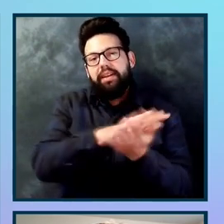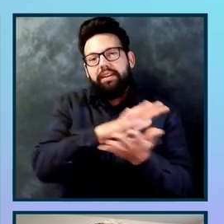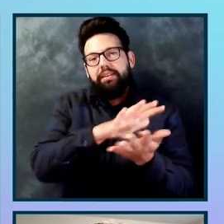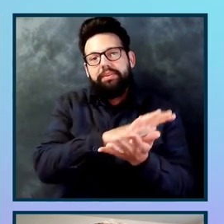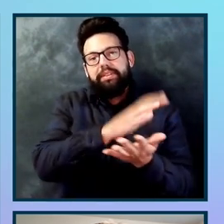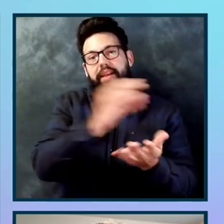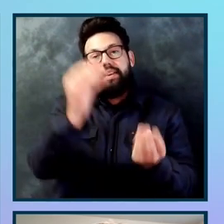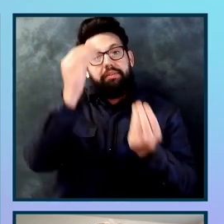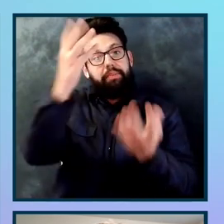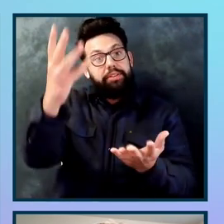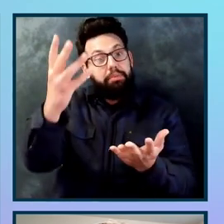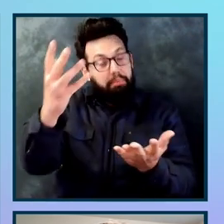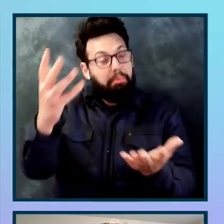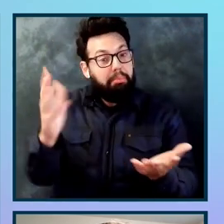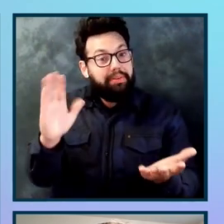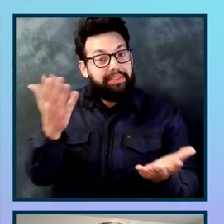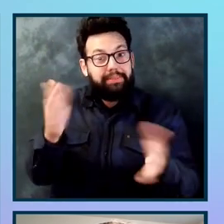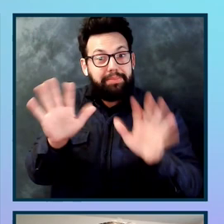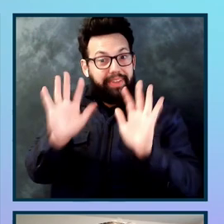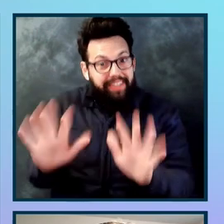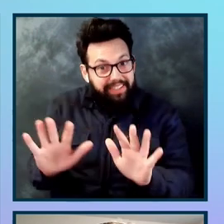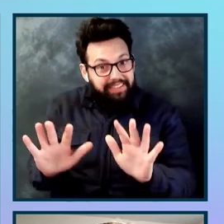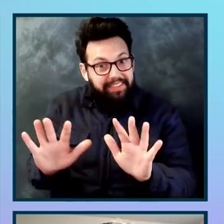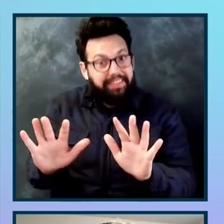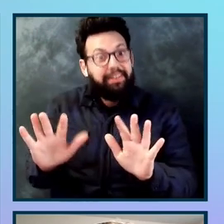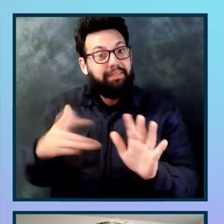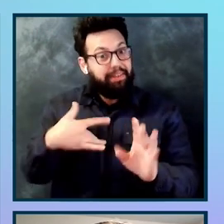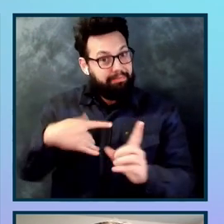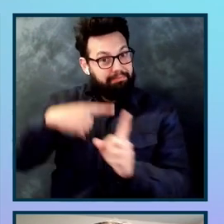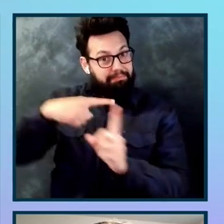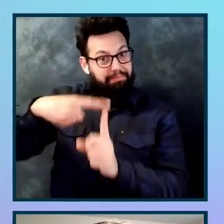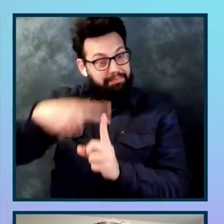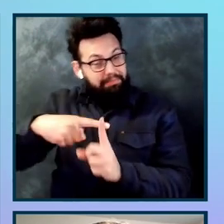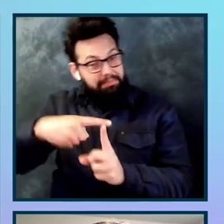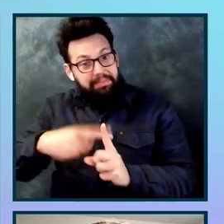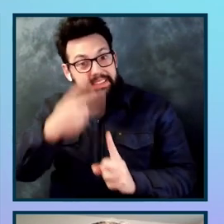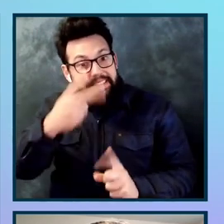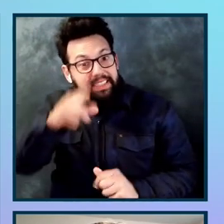That sounds fantastic and promising. Let's see if this page contains